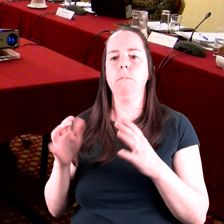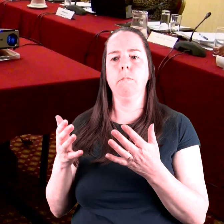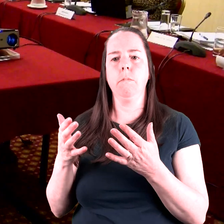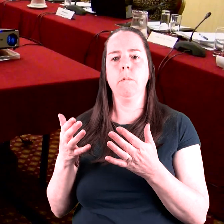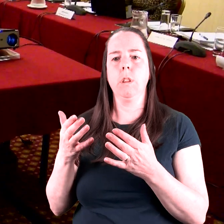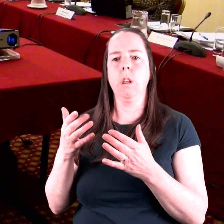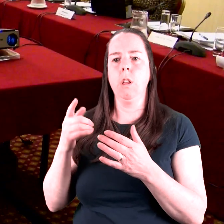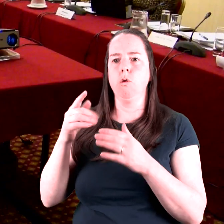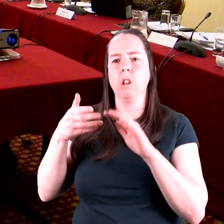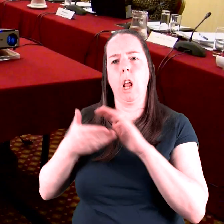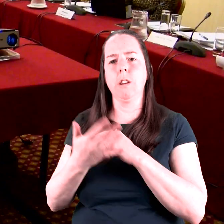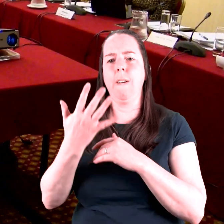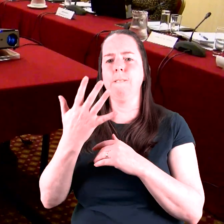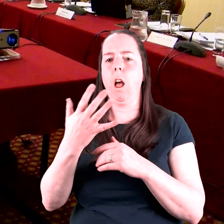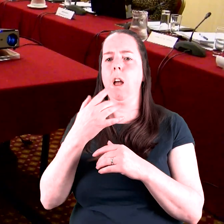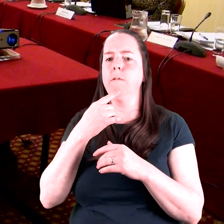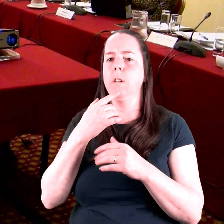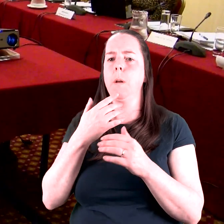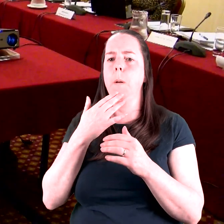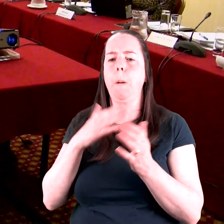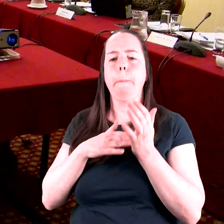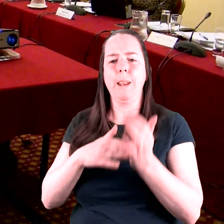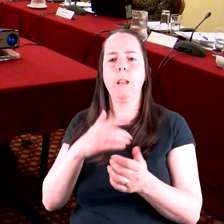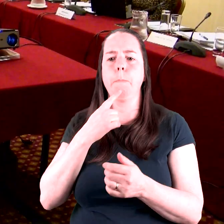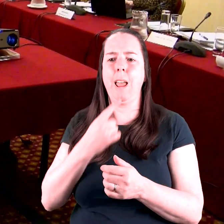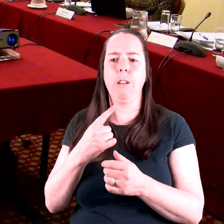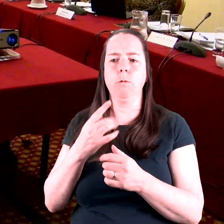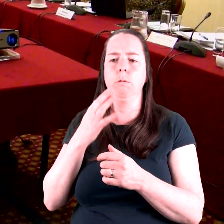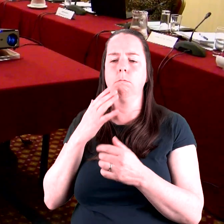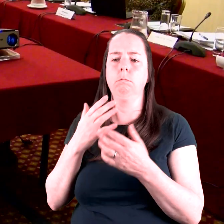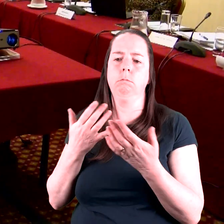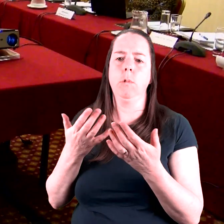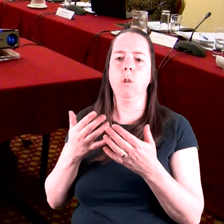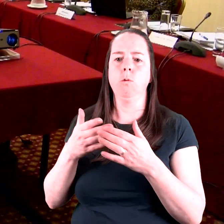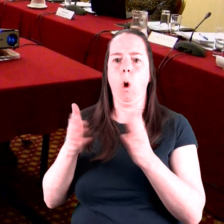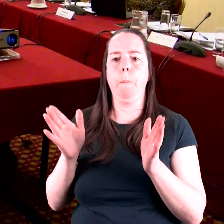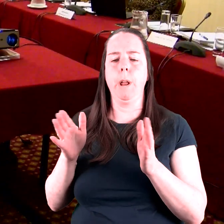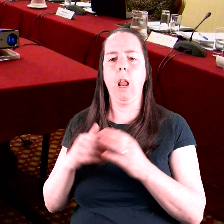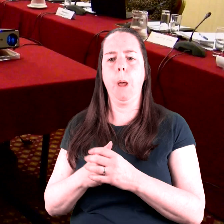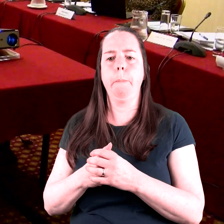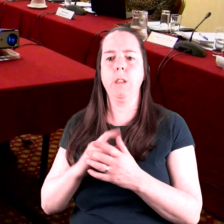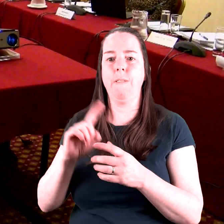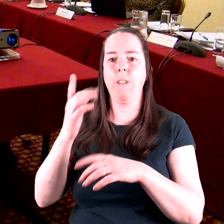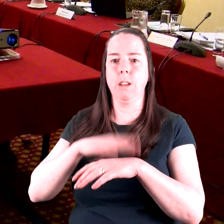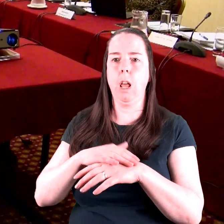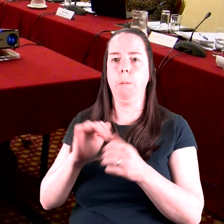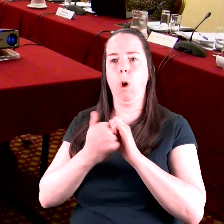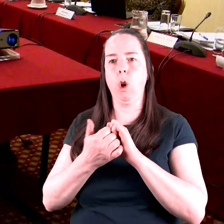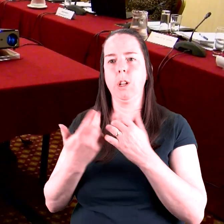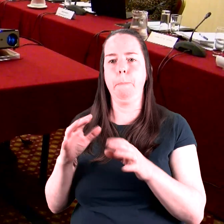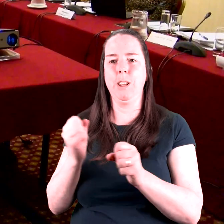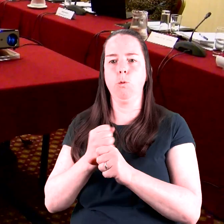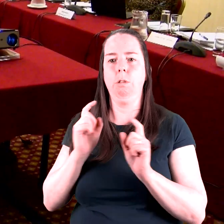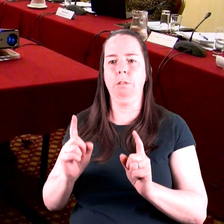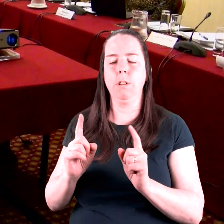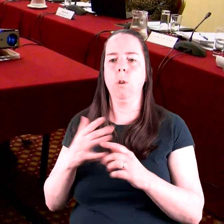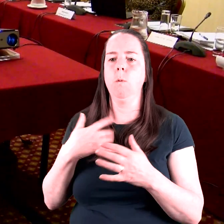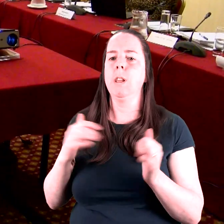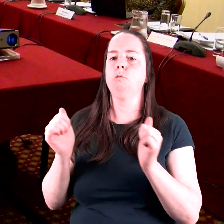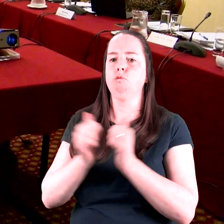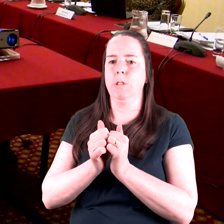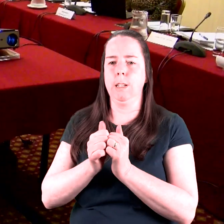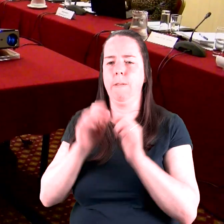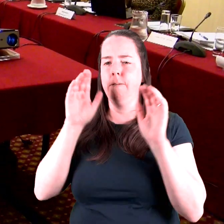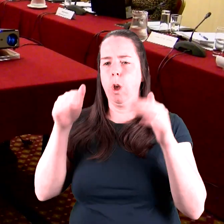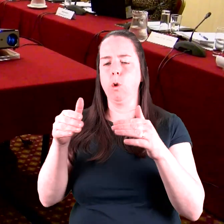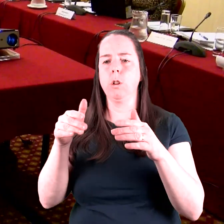funding, just under £5 million we opened up. First time the partnership has done something like this, and what we